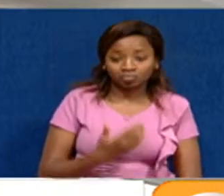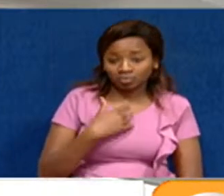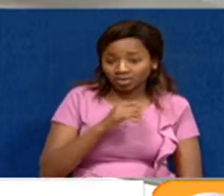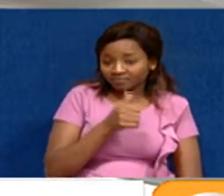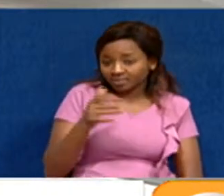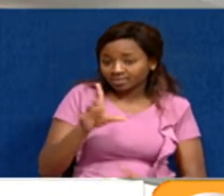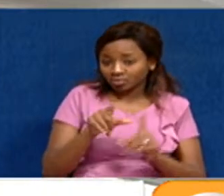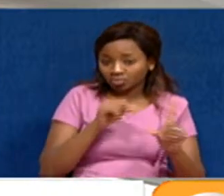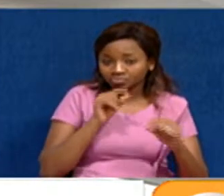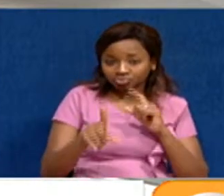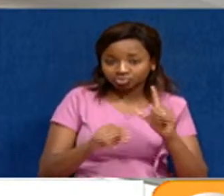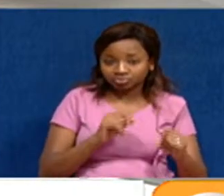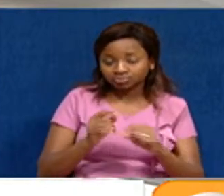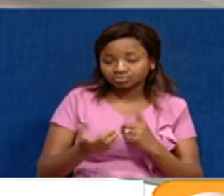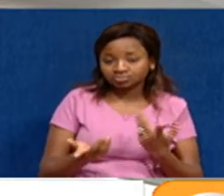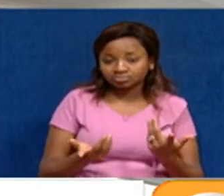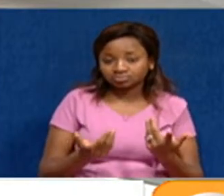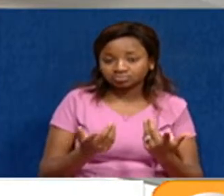options?